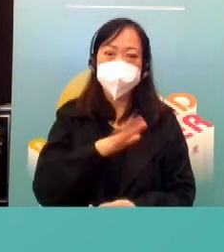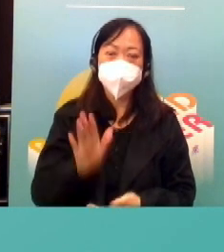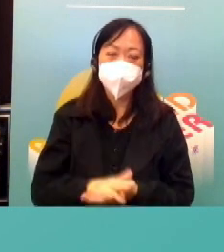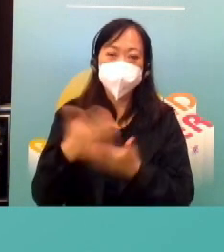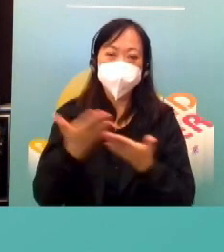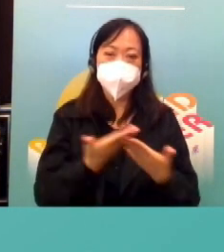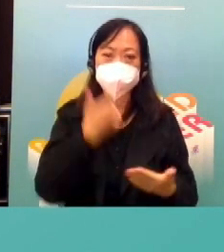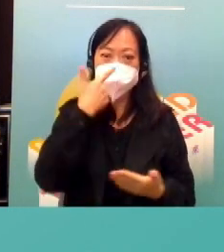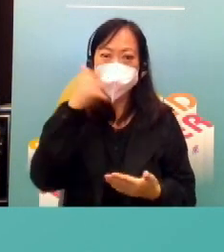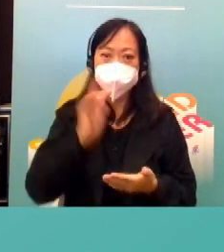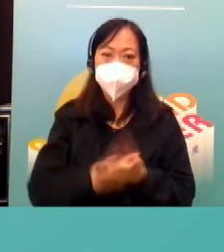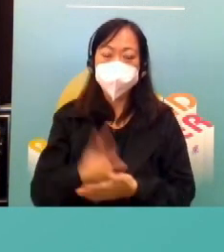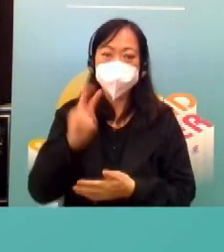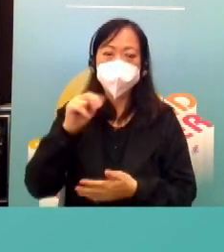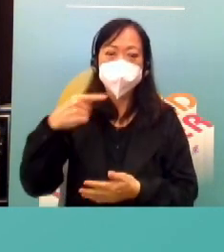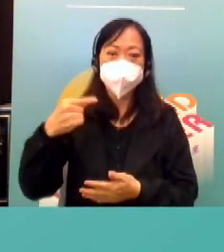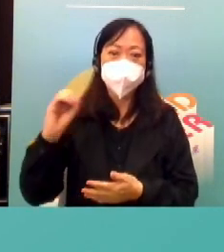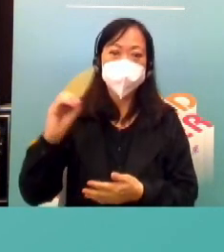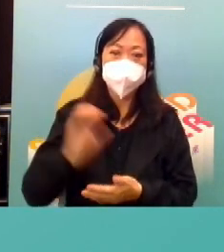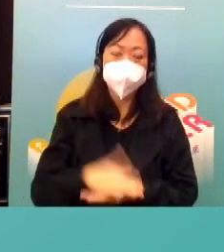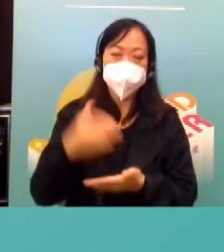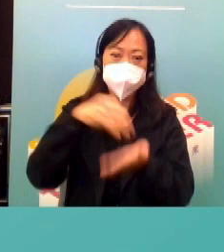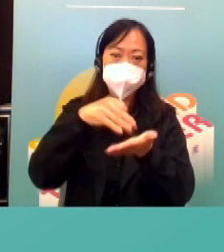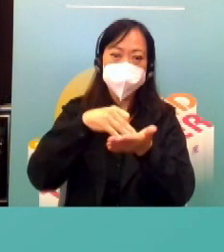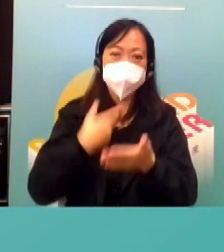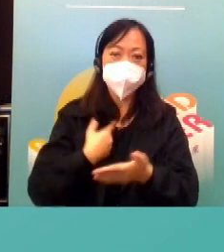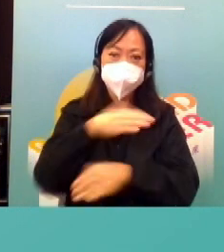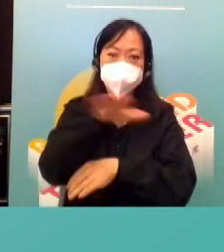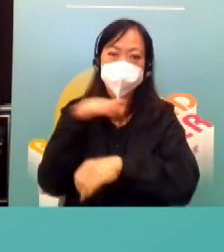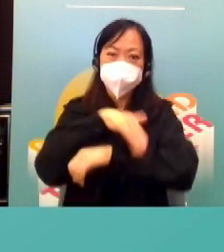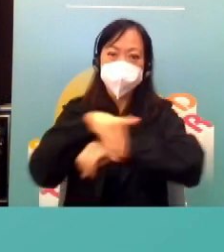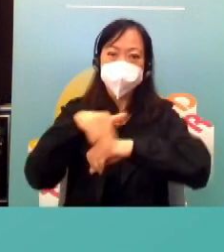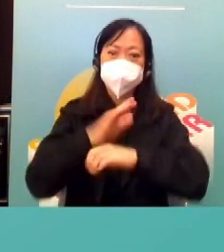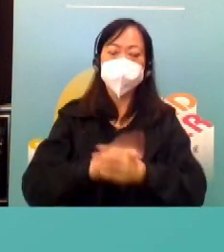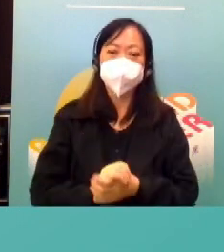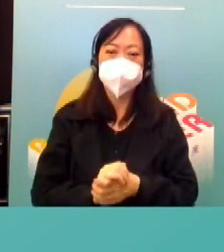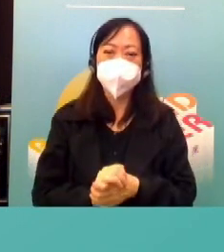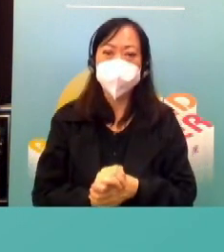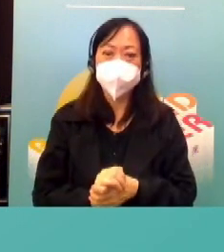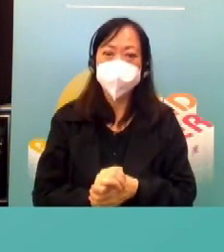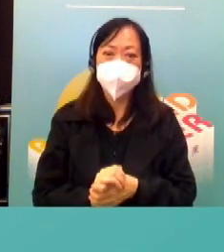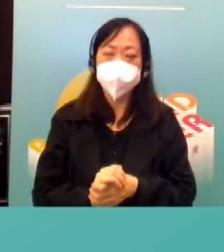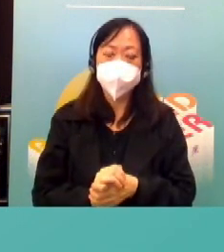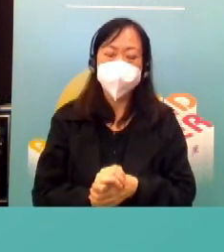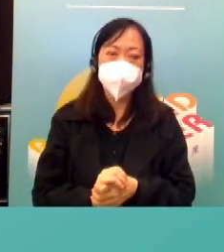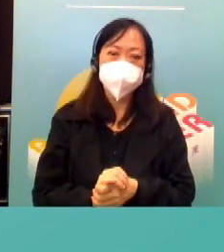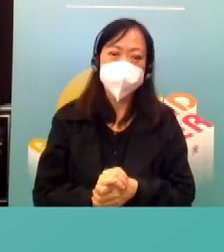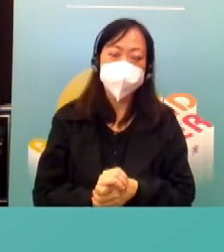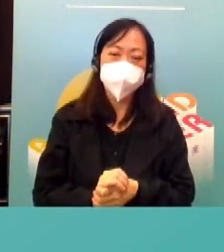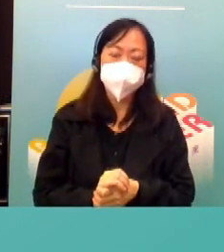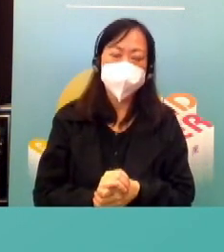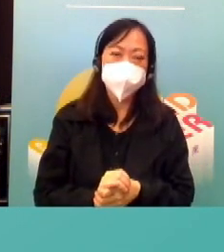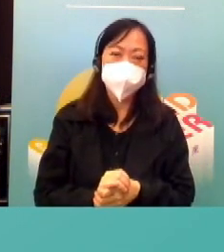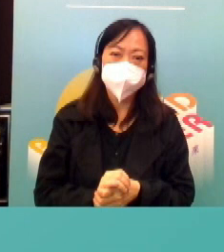schemes. So it's about engaging all different sectors. Climate change is concerned